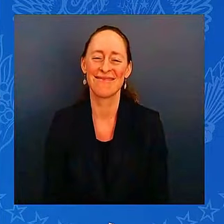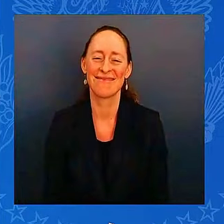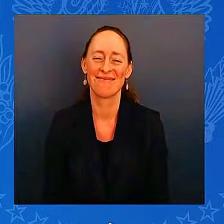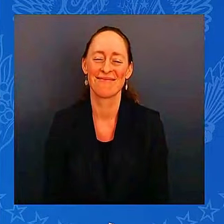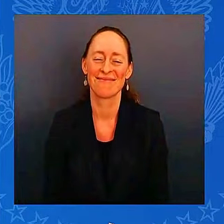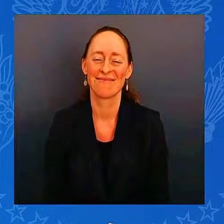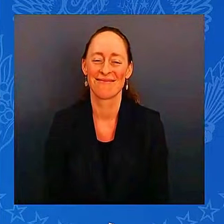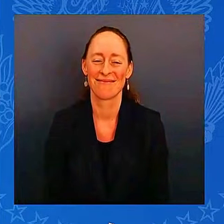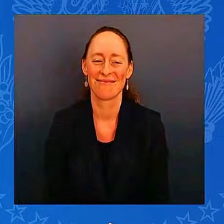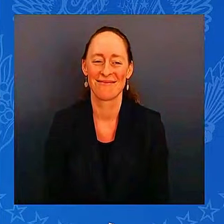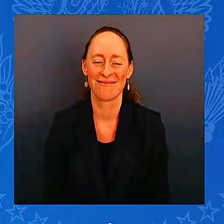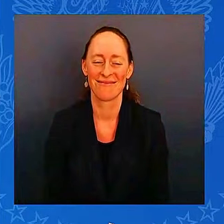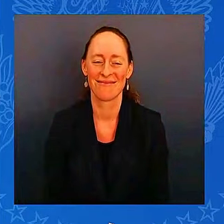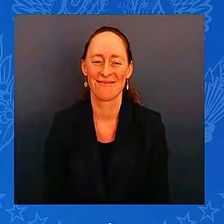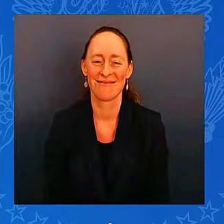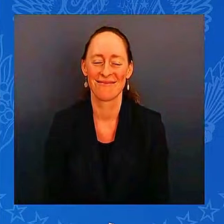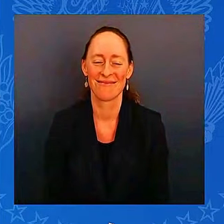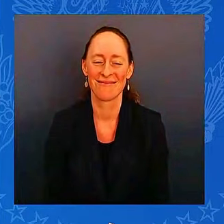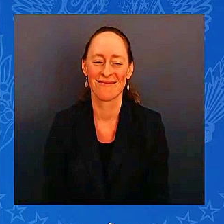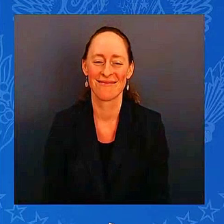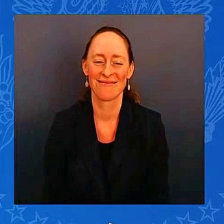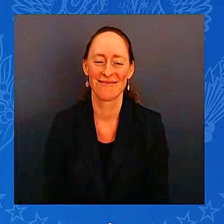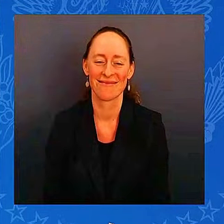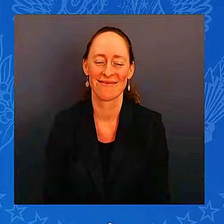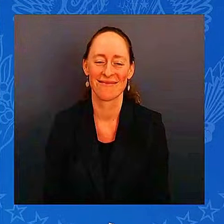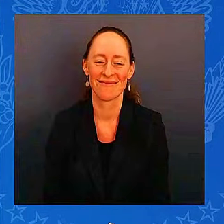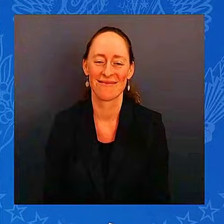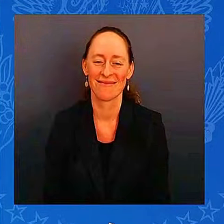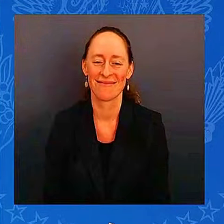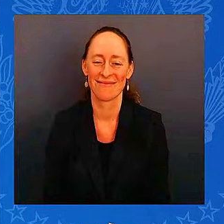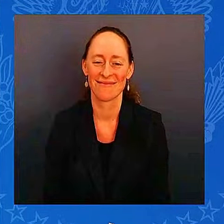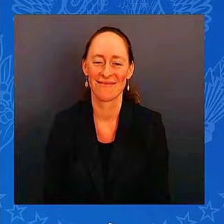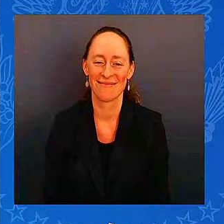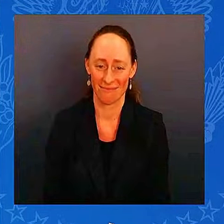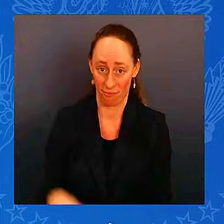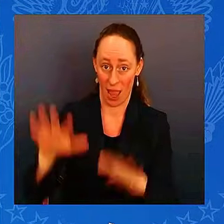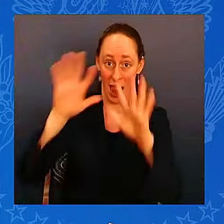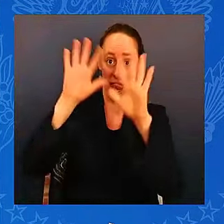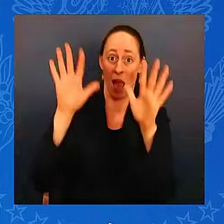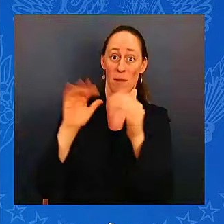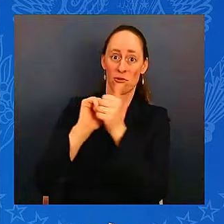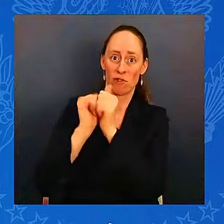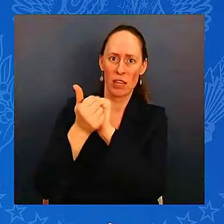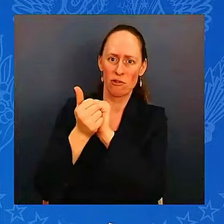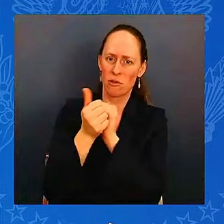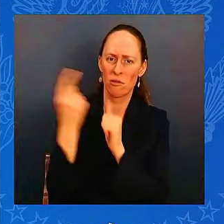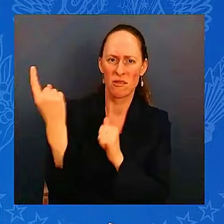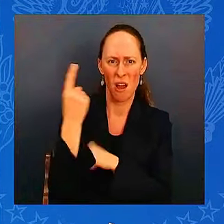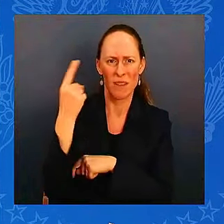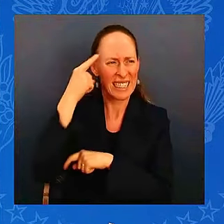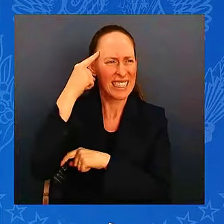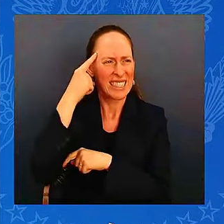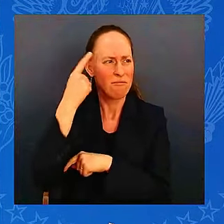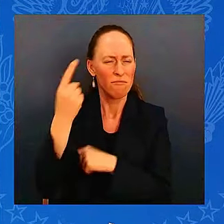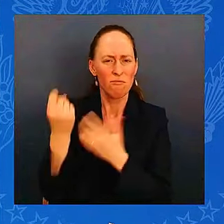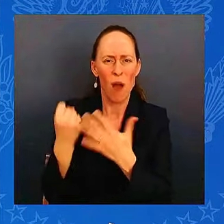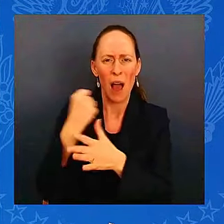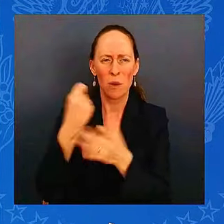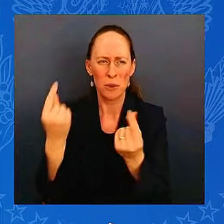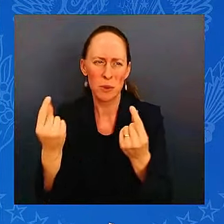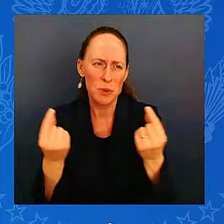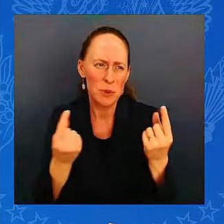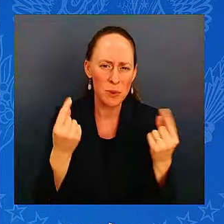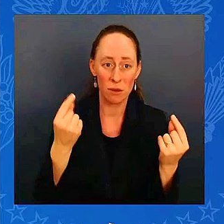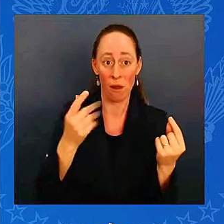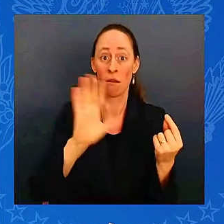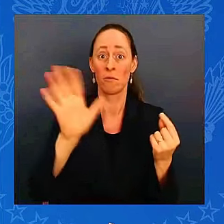He has wisely put fighting climate change at the center of his work, strengthening the economy, showing how the two go hand in